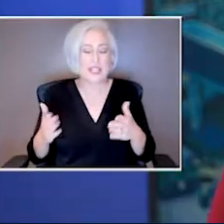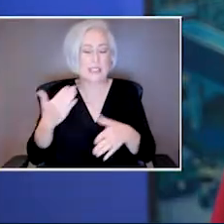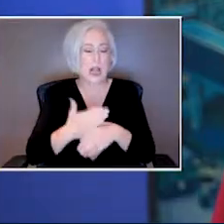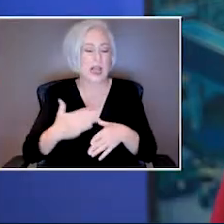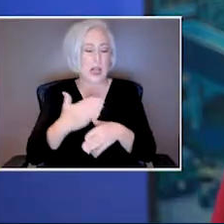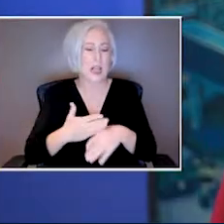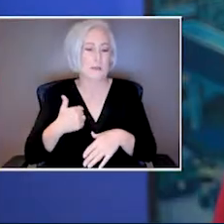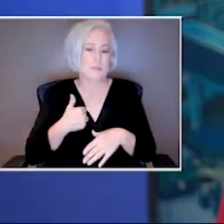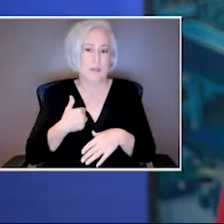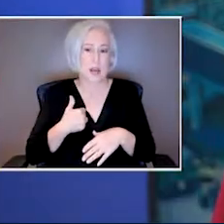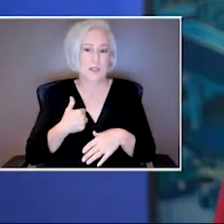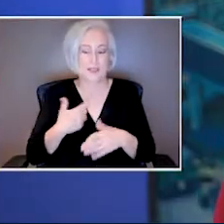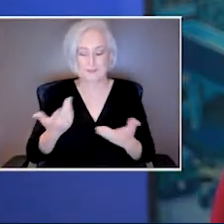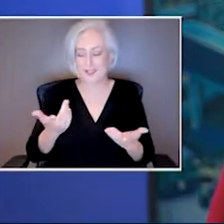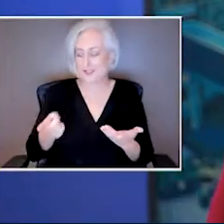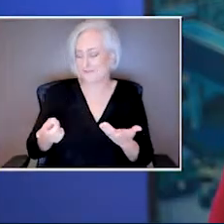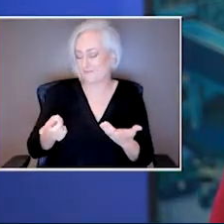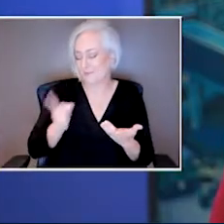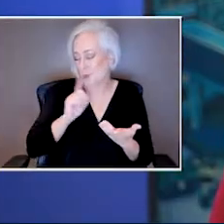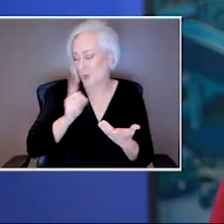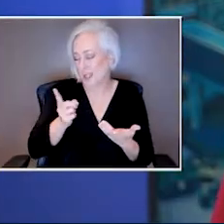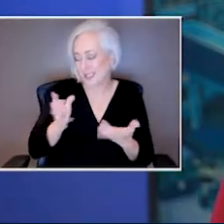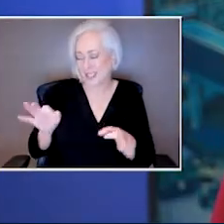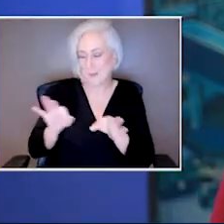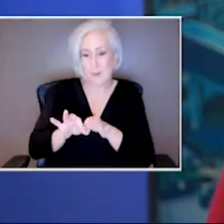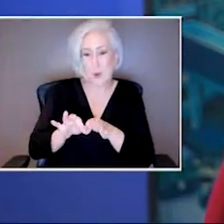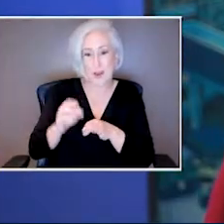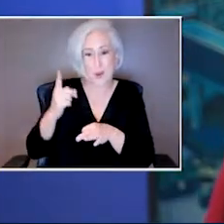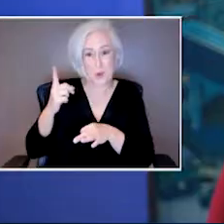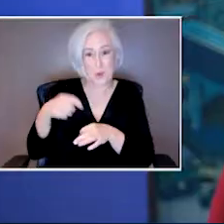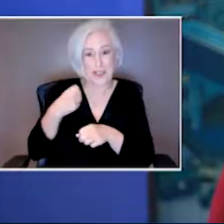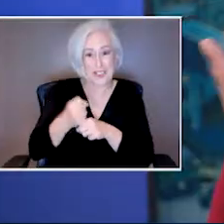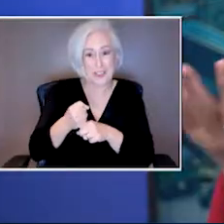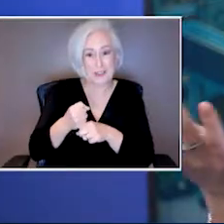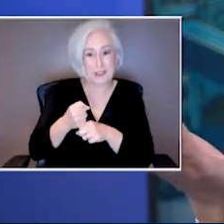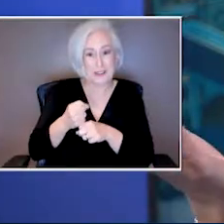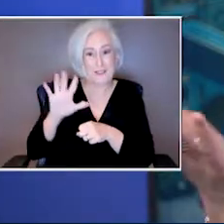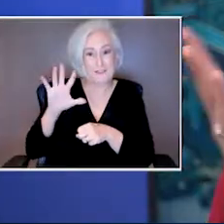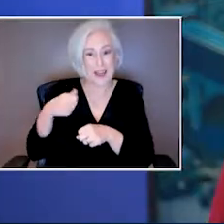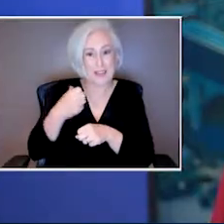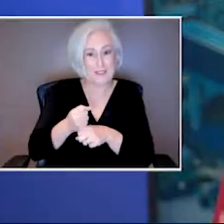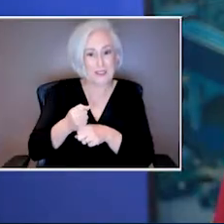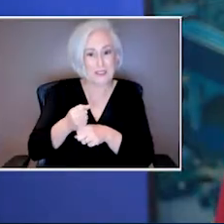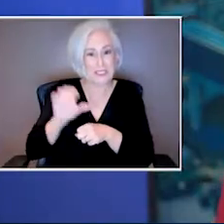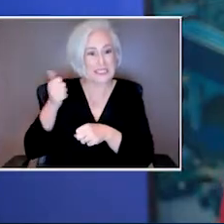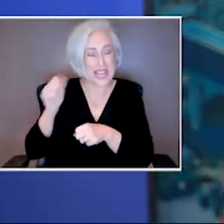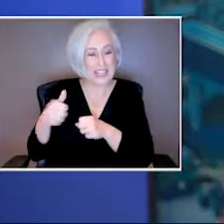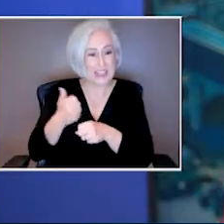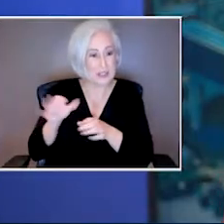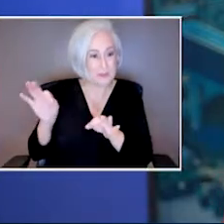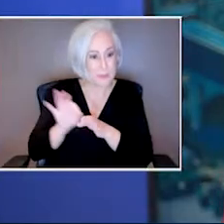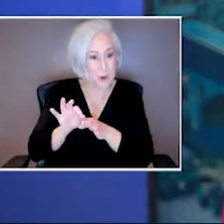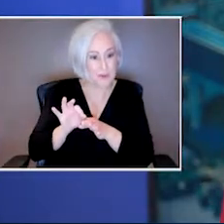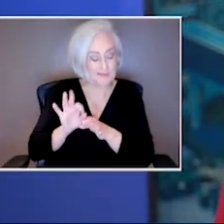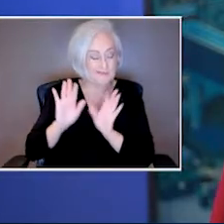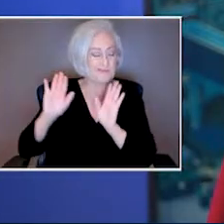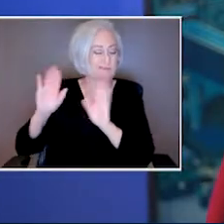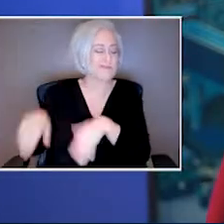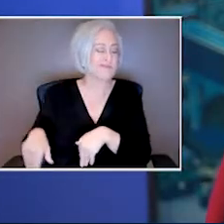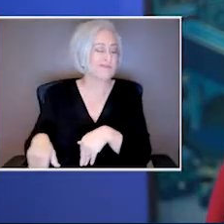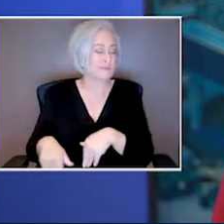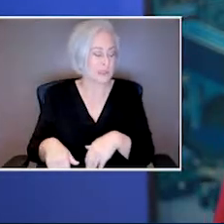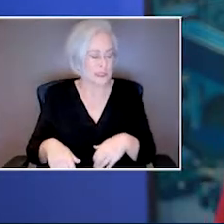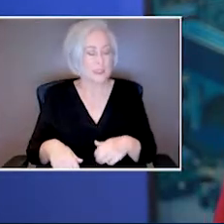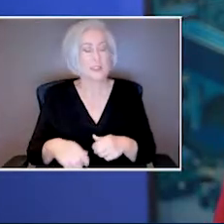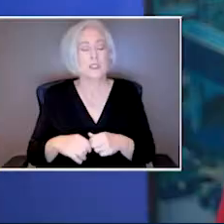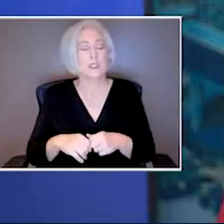this going to be important to me in a year, 5 years, 10 years? If not, ugh. And I think too, you just kind of